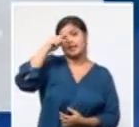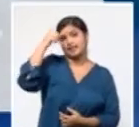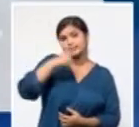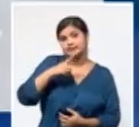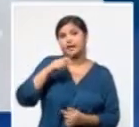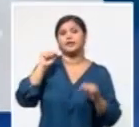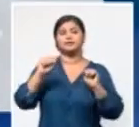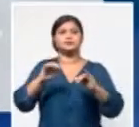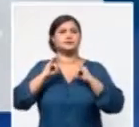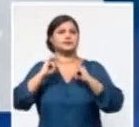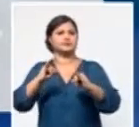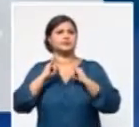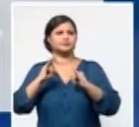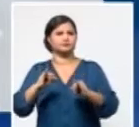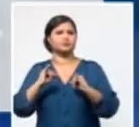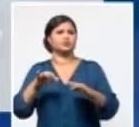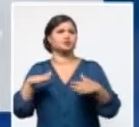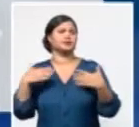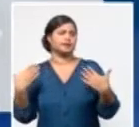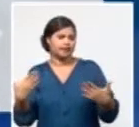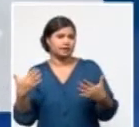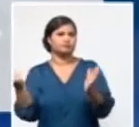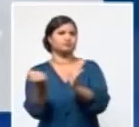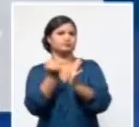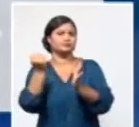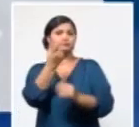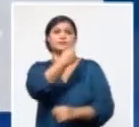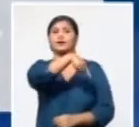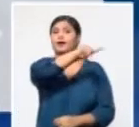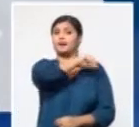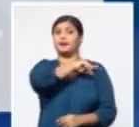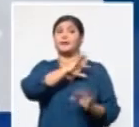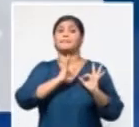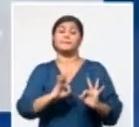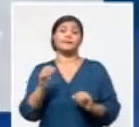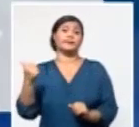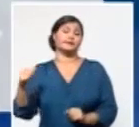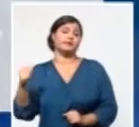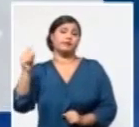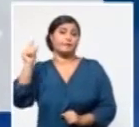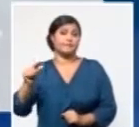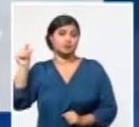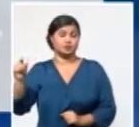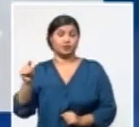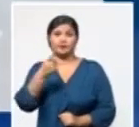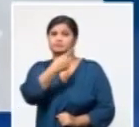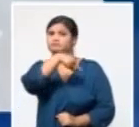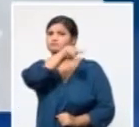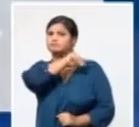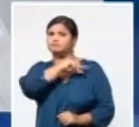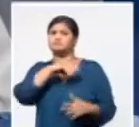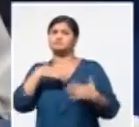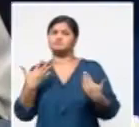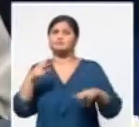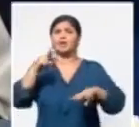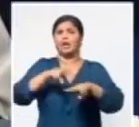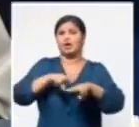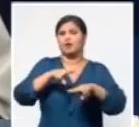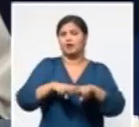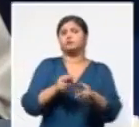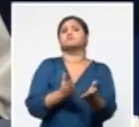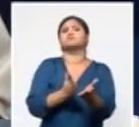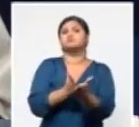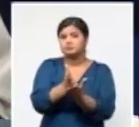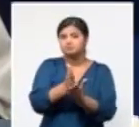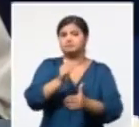from municipalities of Havana, and with these new cases, the province remains in first place